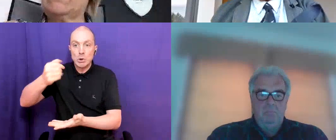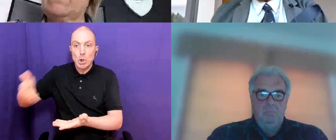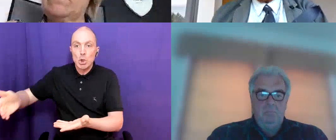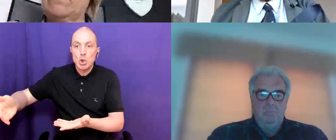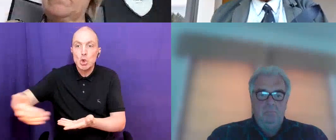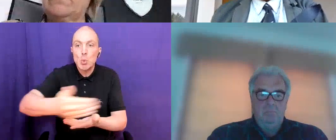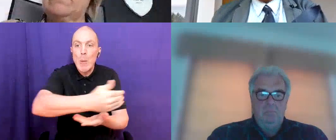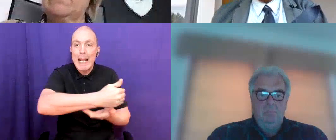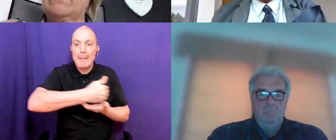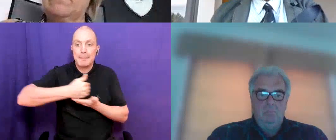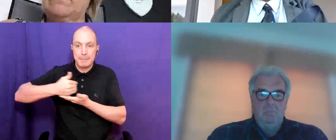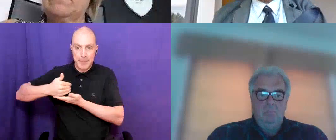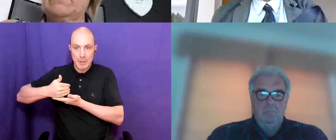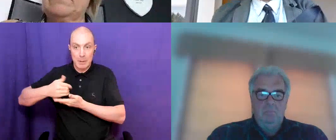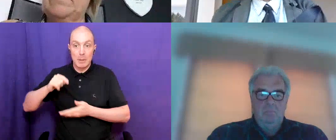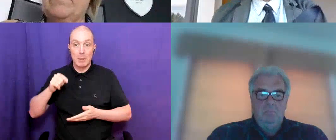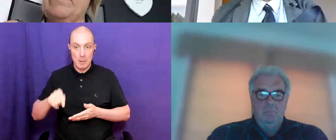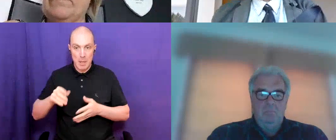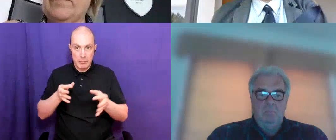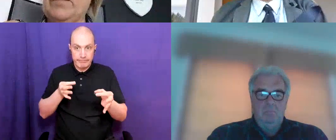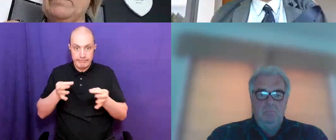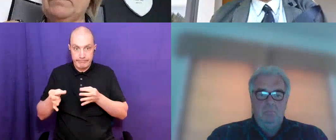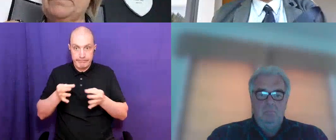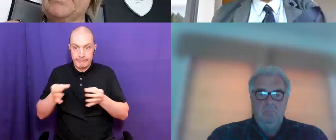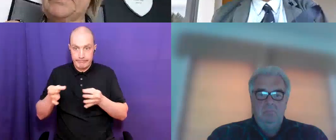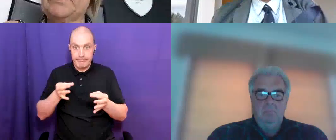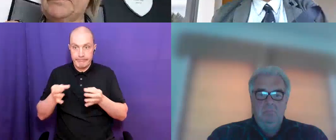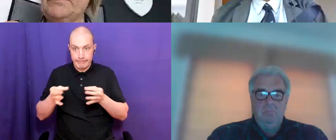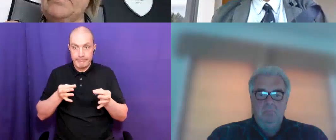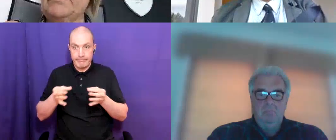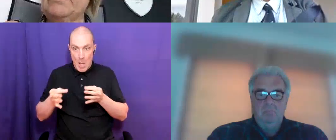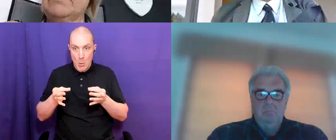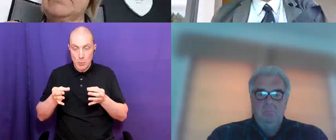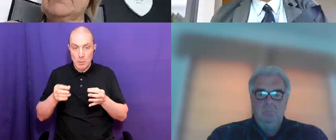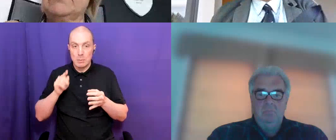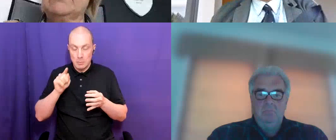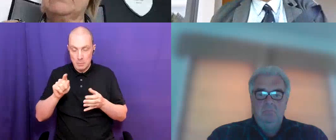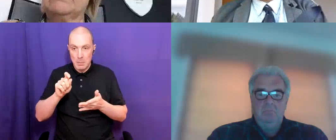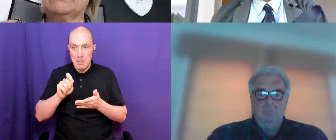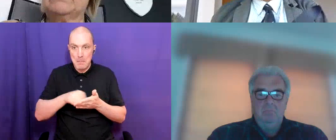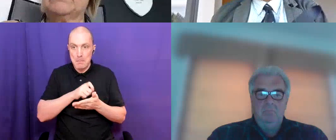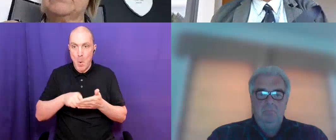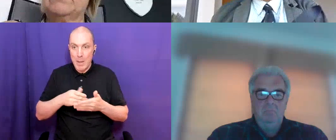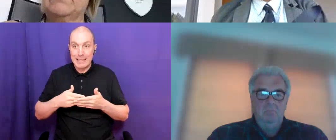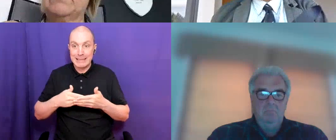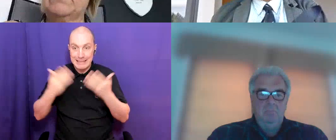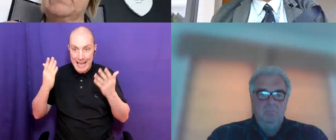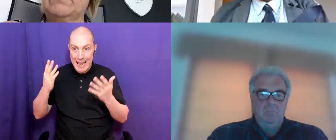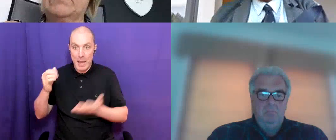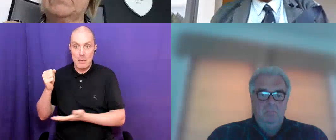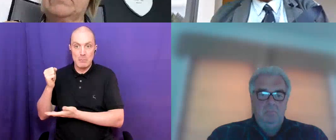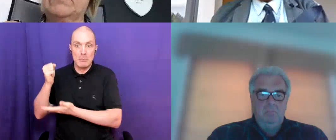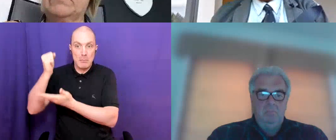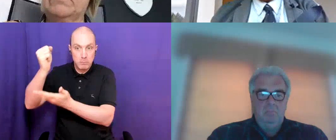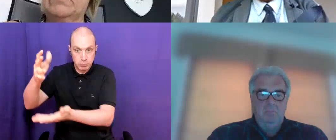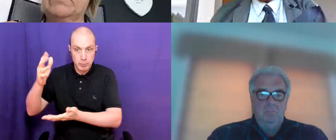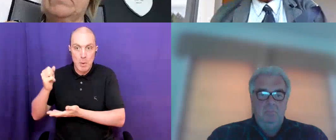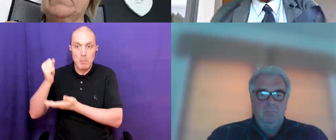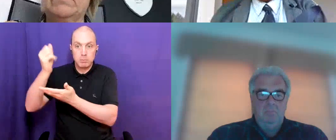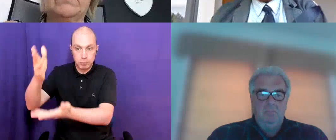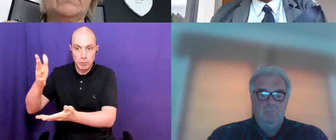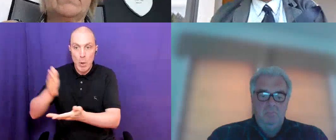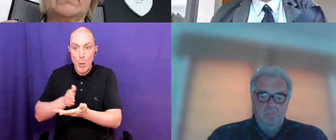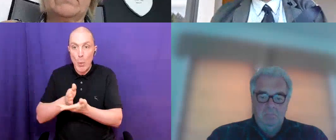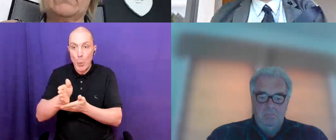all postal votes received at the polling stations on polling day, are delivered to the postal votes team during the